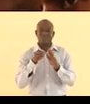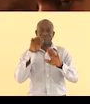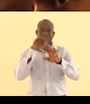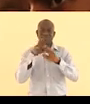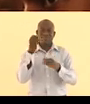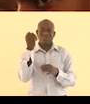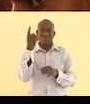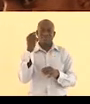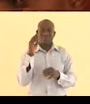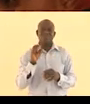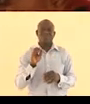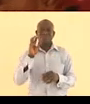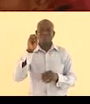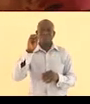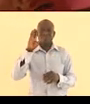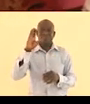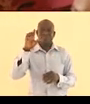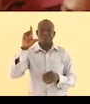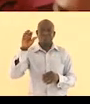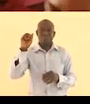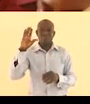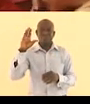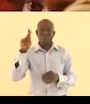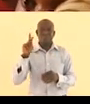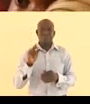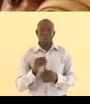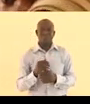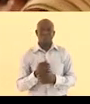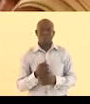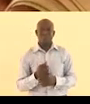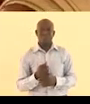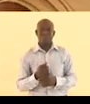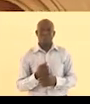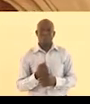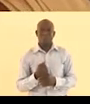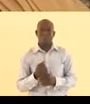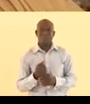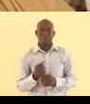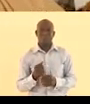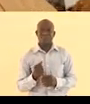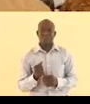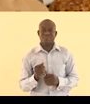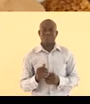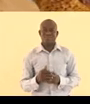o'clock. The average age of the monks is 90.